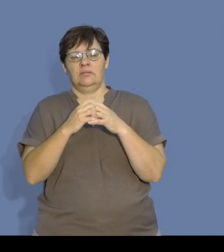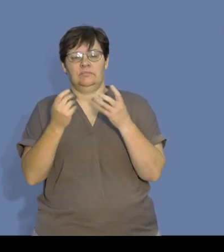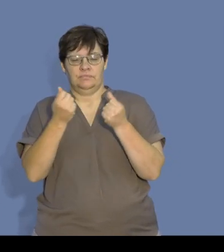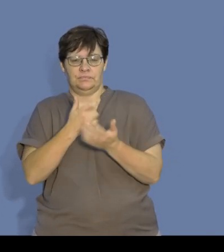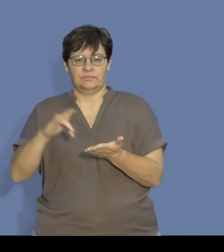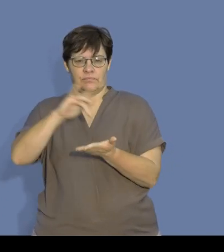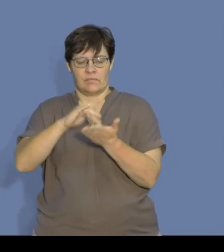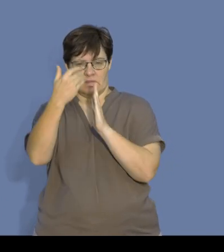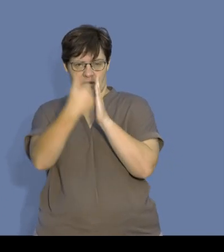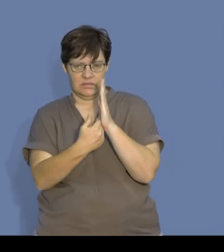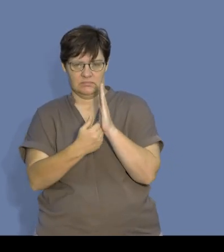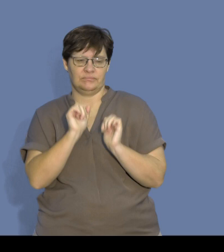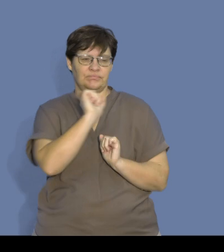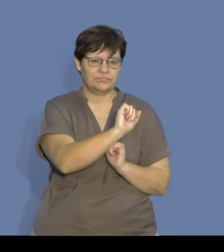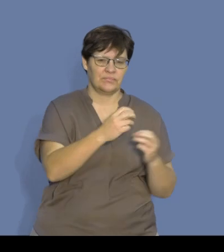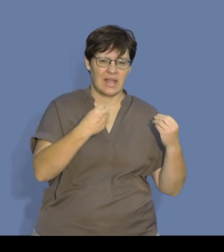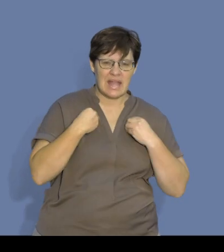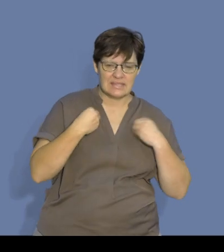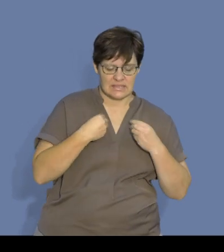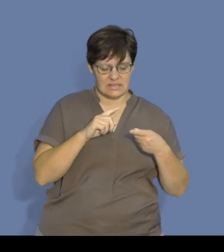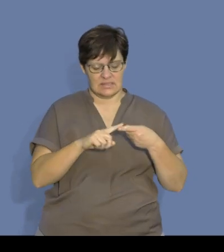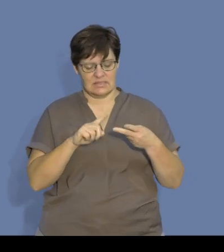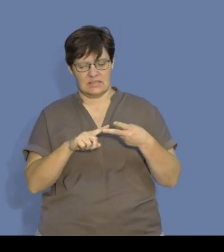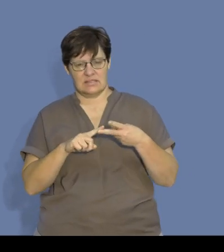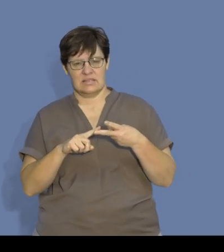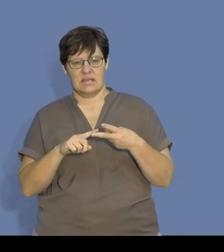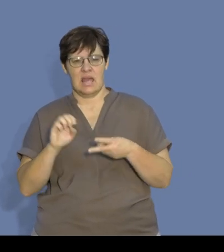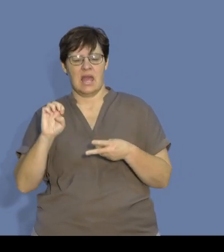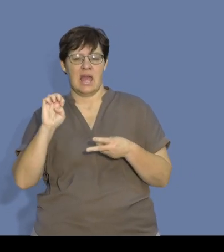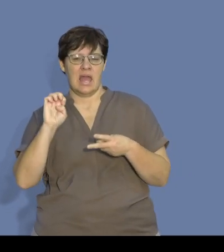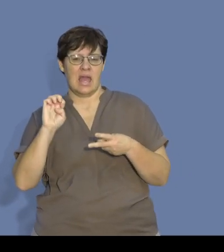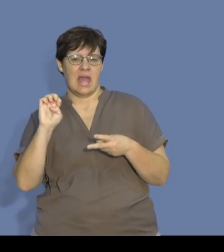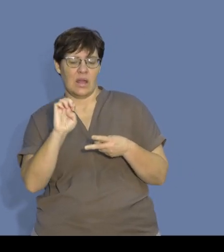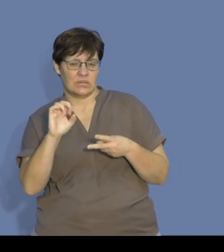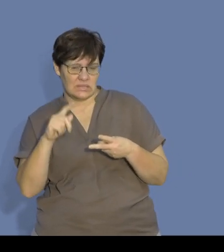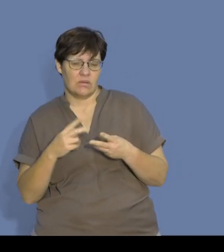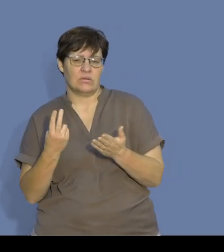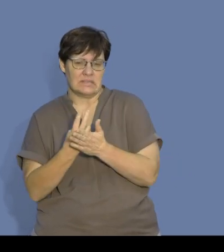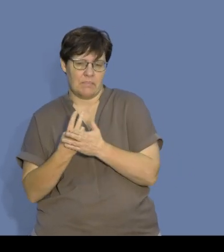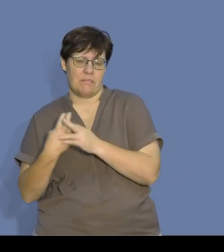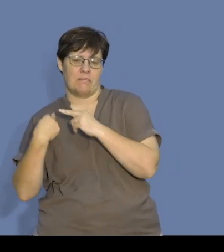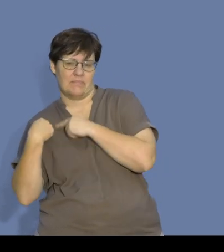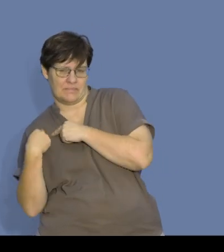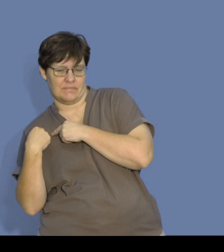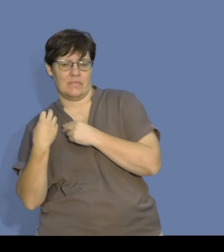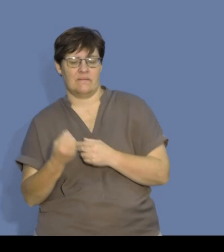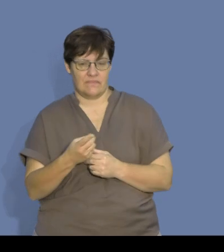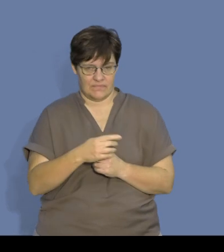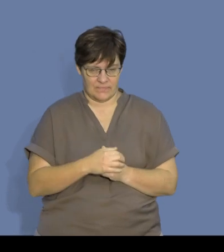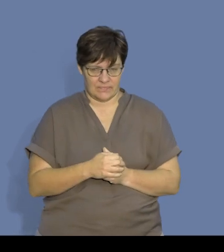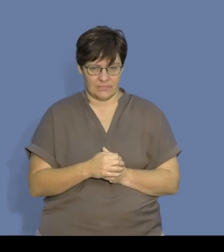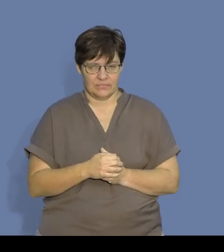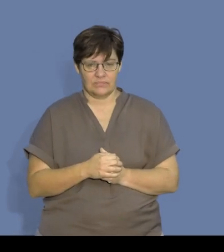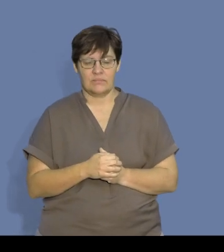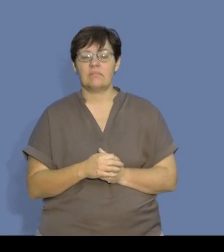financial position showing all your assets, equity, as well as liabilities. So again,